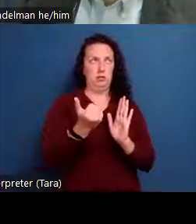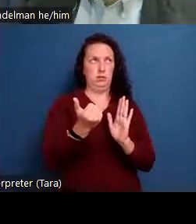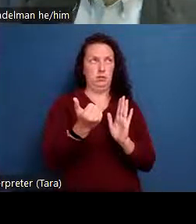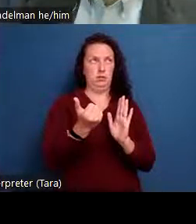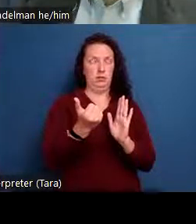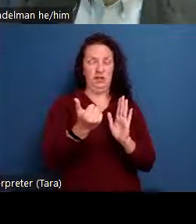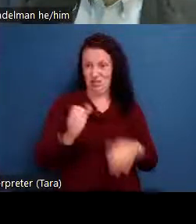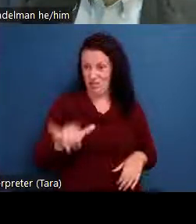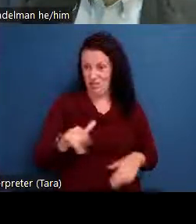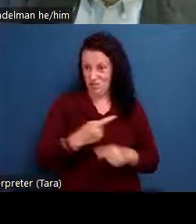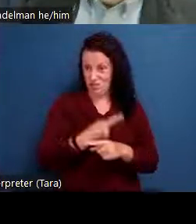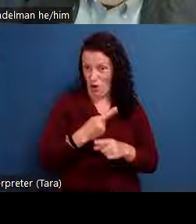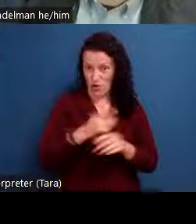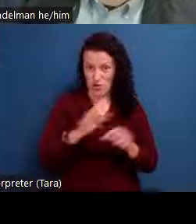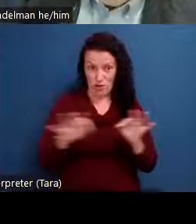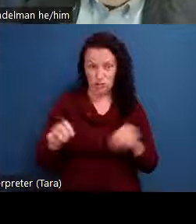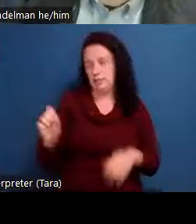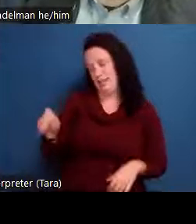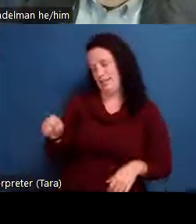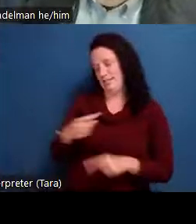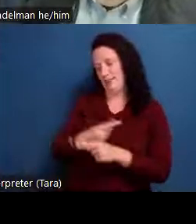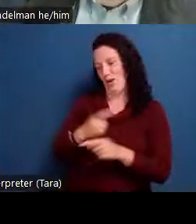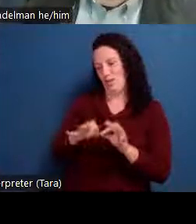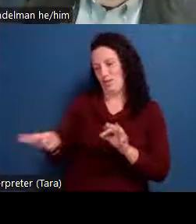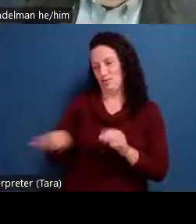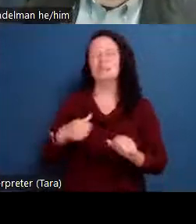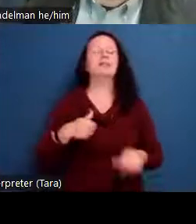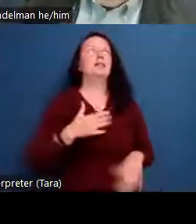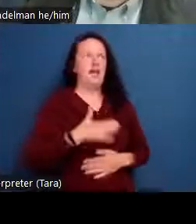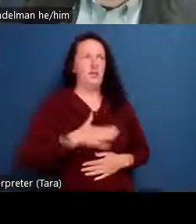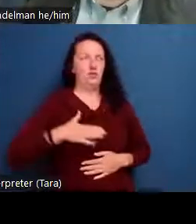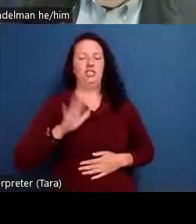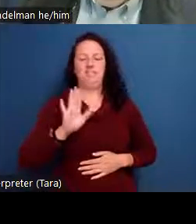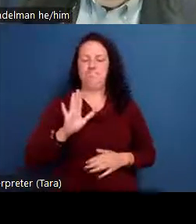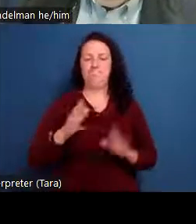is that the proper language? That would be the proper language. I appreciate it. Thank you.